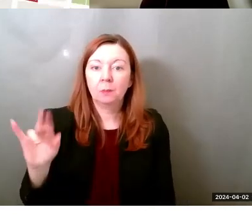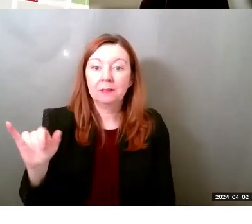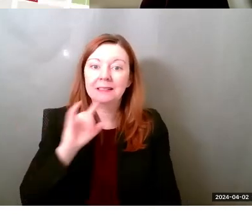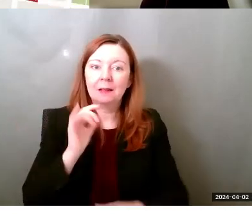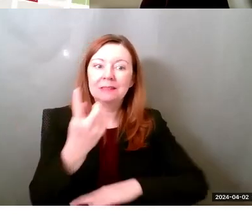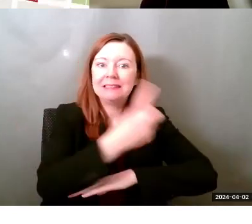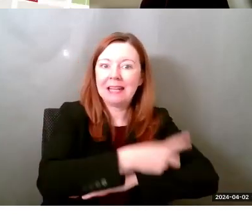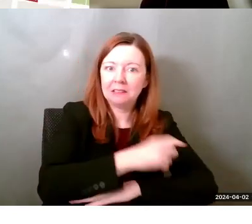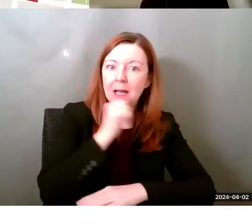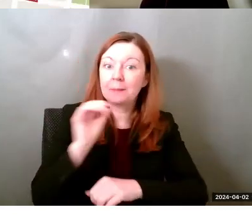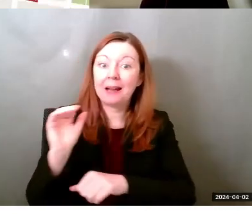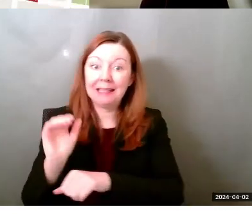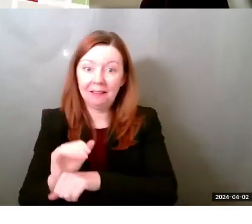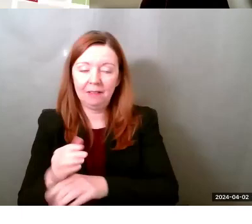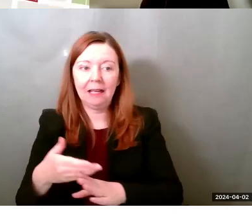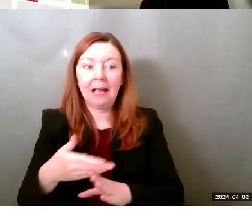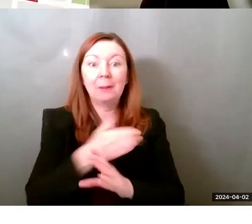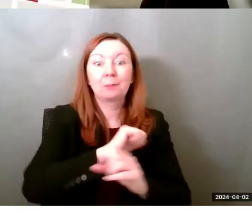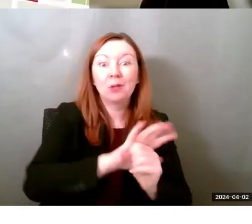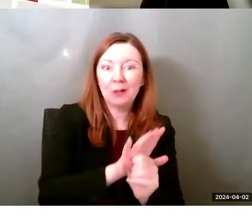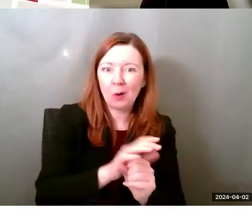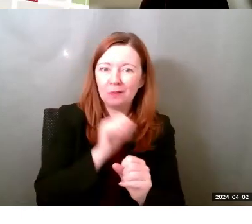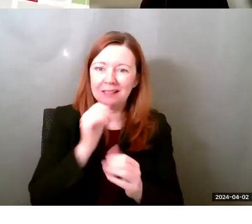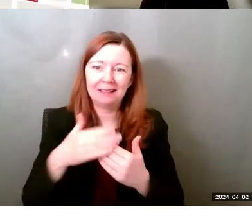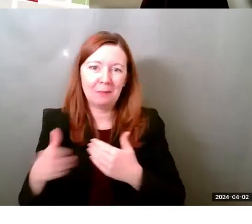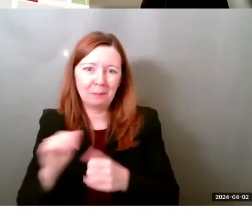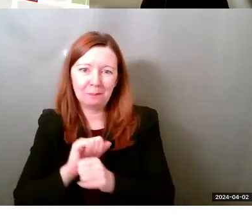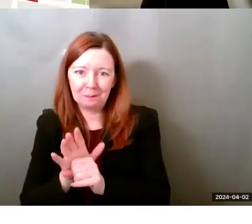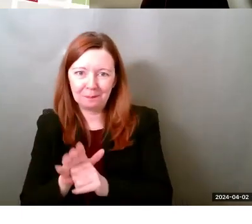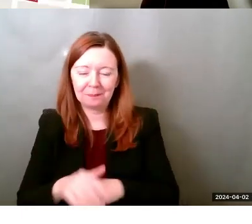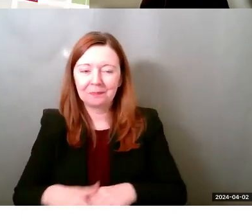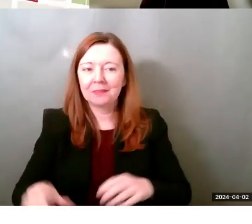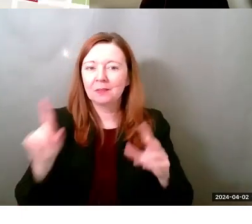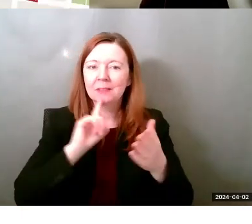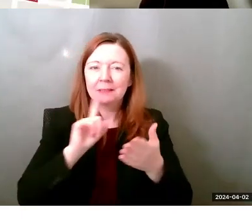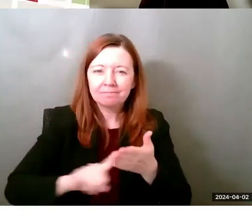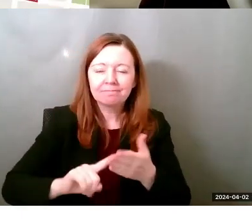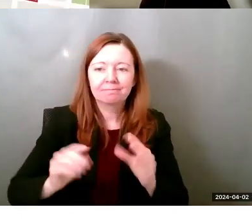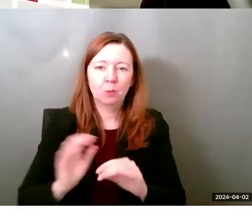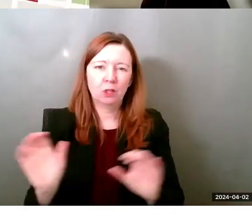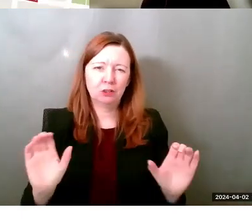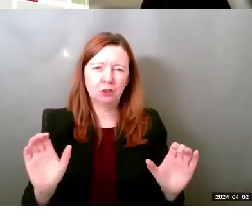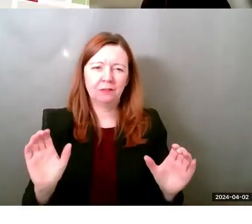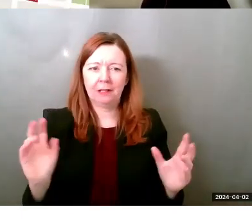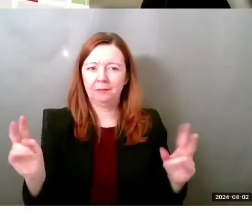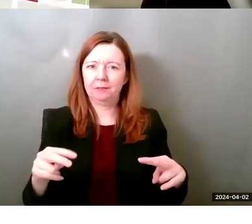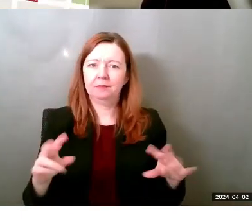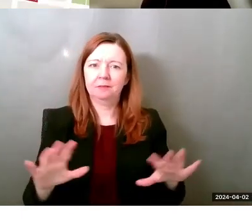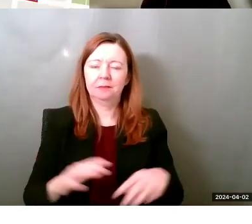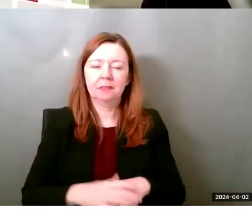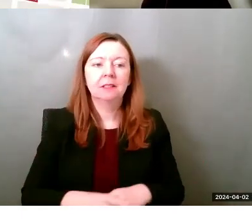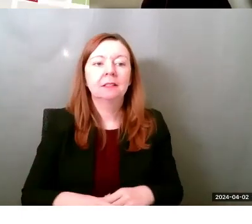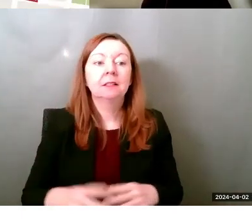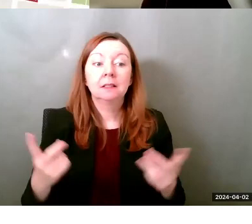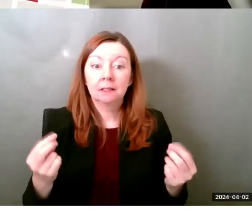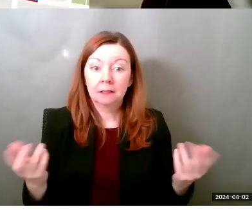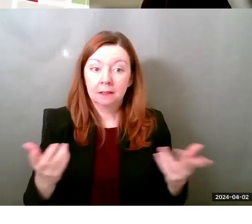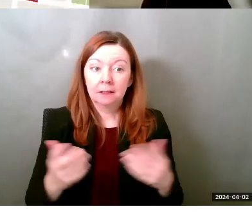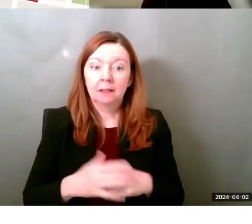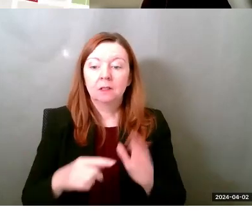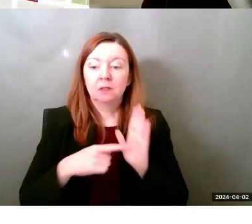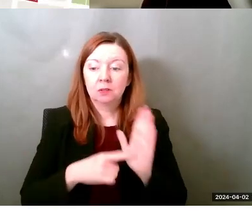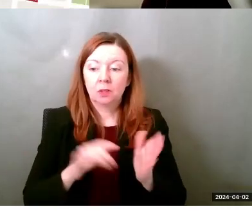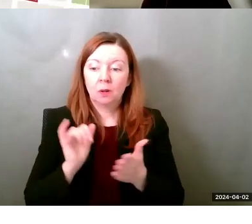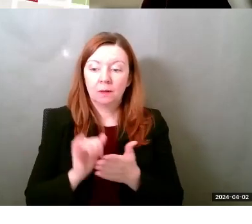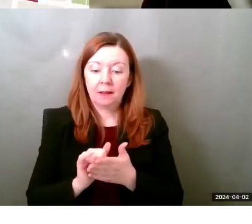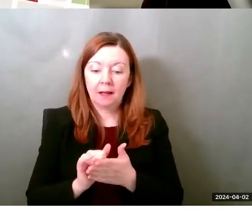not evening, and pre-COVID, to look at a more conservative scenario. And what that did was it showed